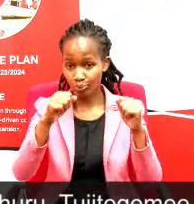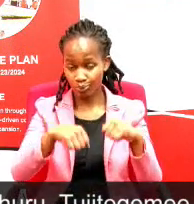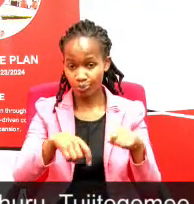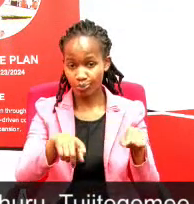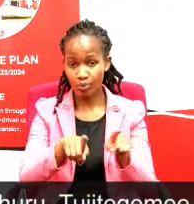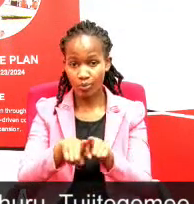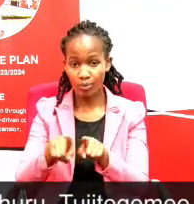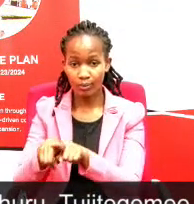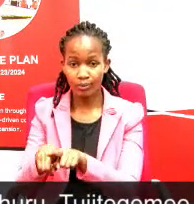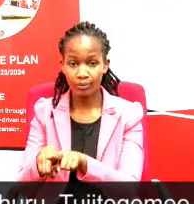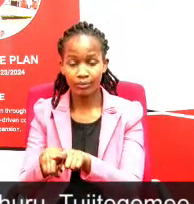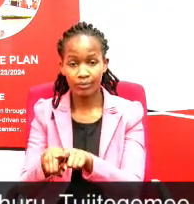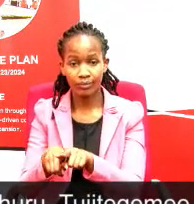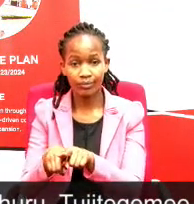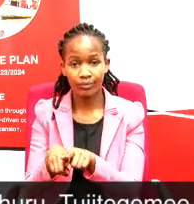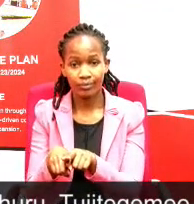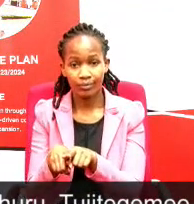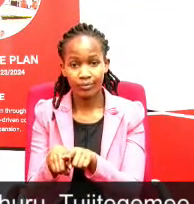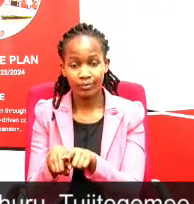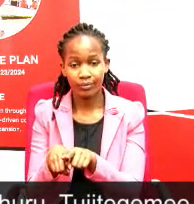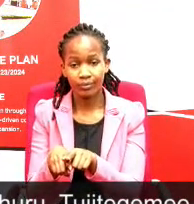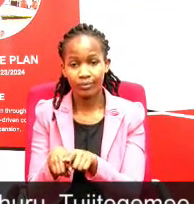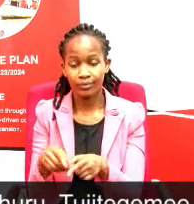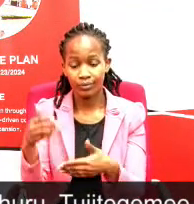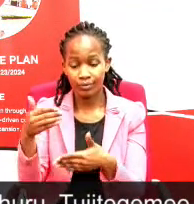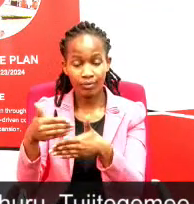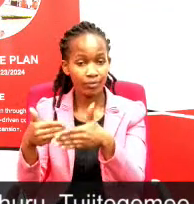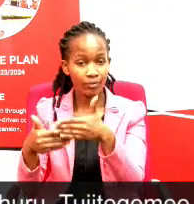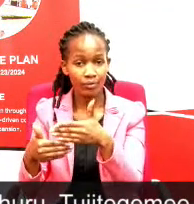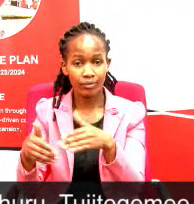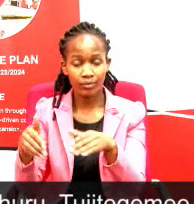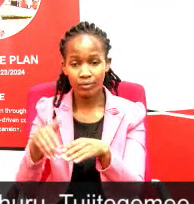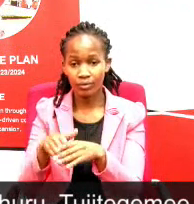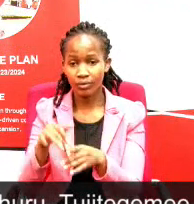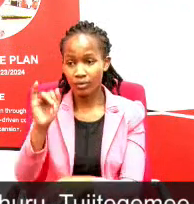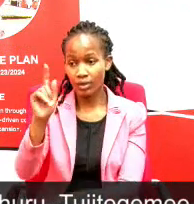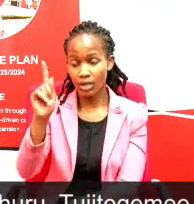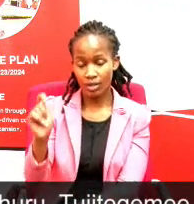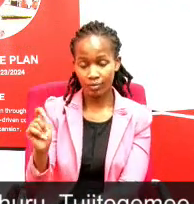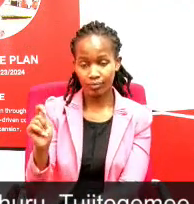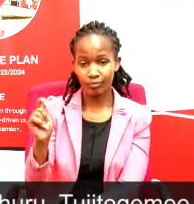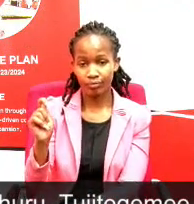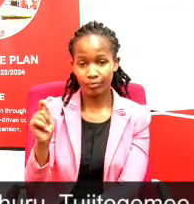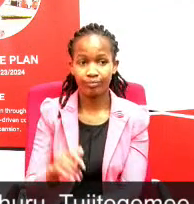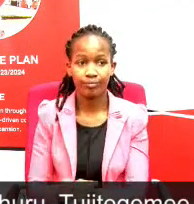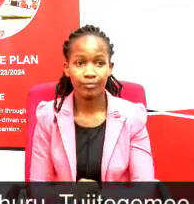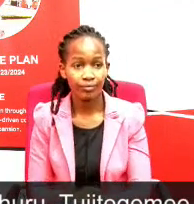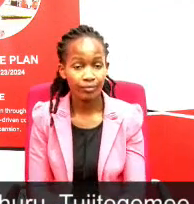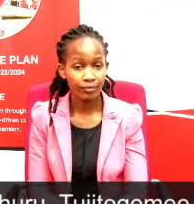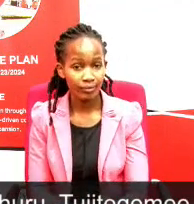and a resilient infrastructure in terms of the IT infrastructure that we have.